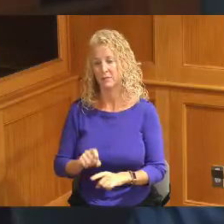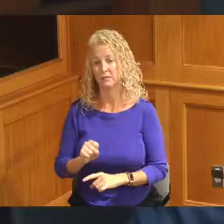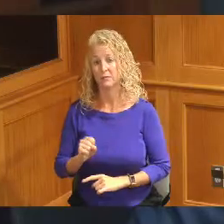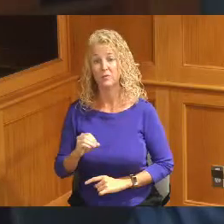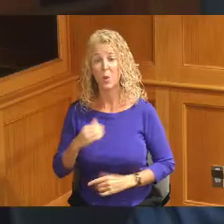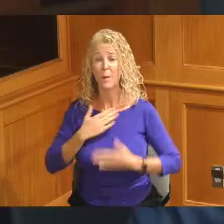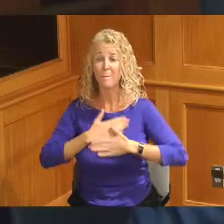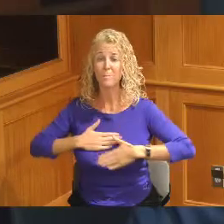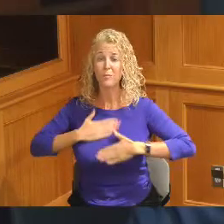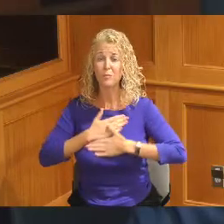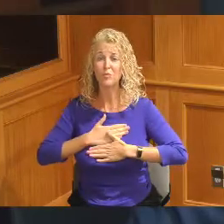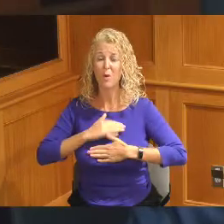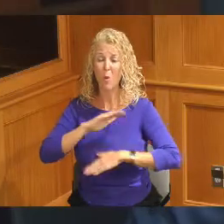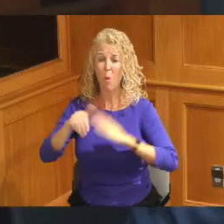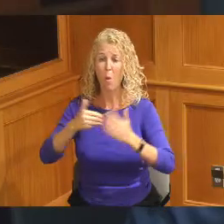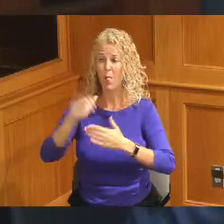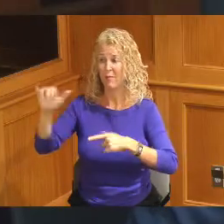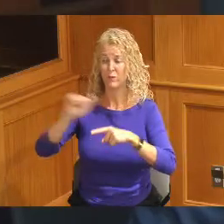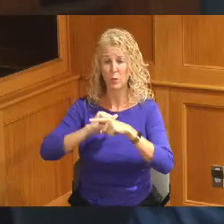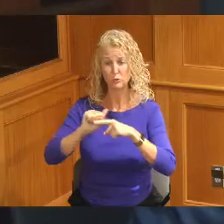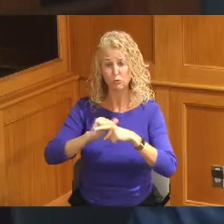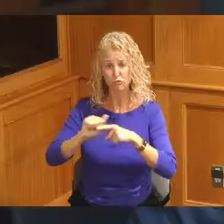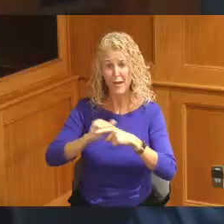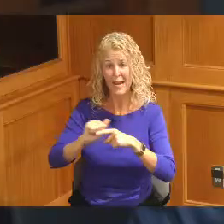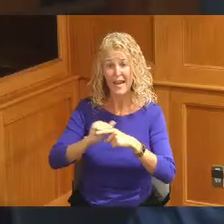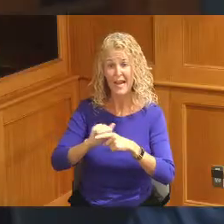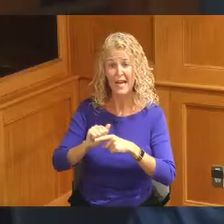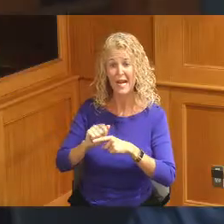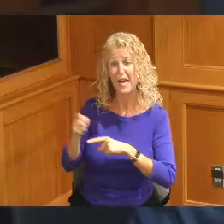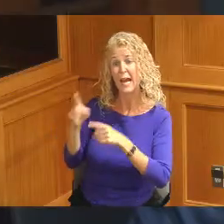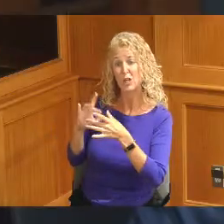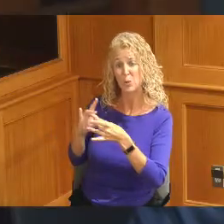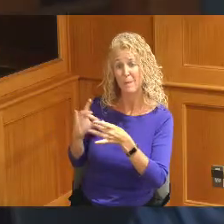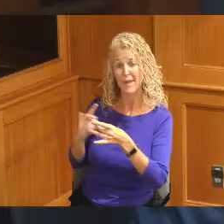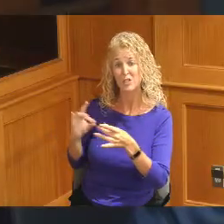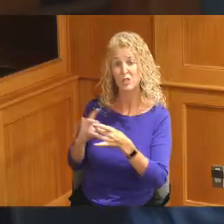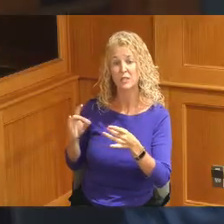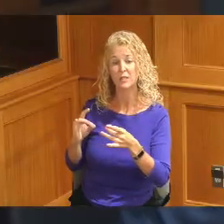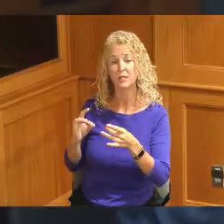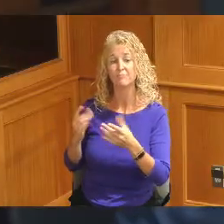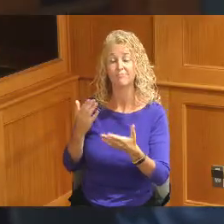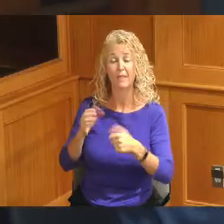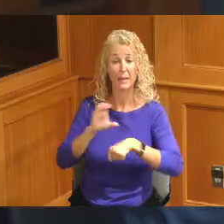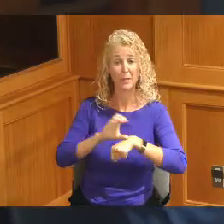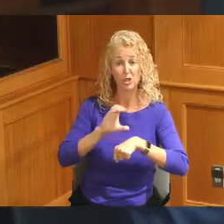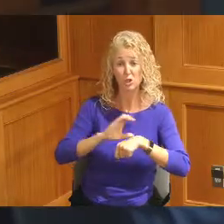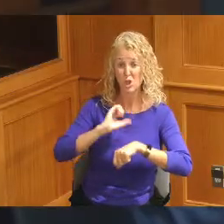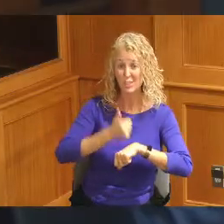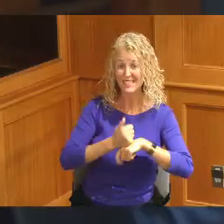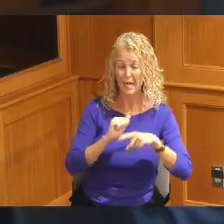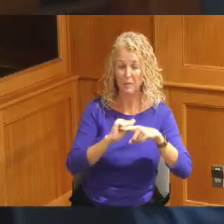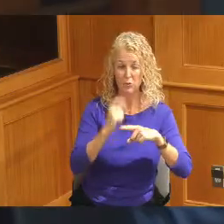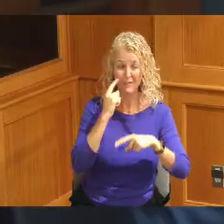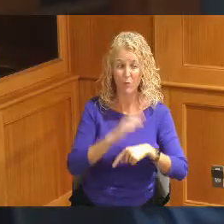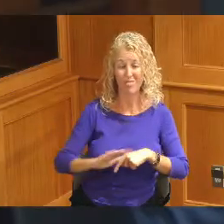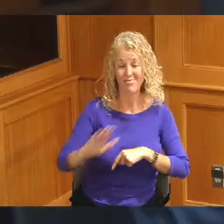I appreciate the trainings. And I know one of the things we talked about, even start having the churches where they can do trainings